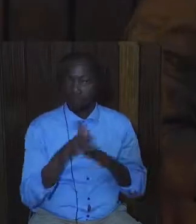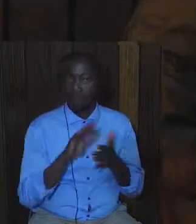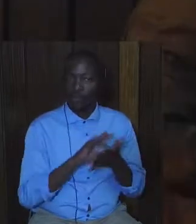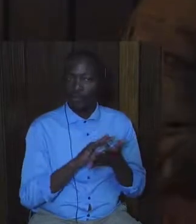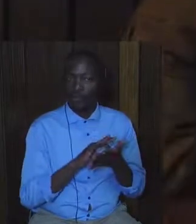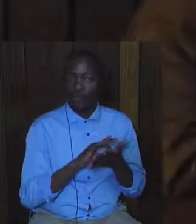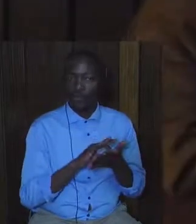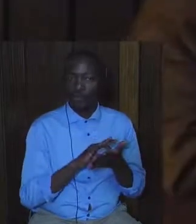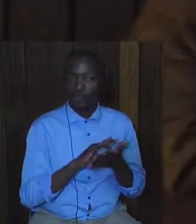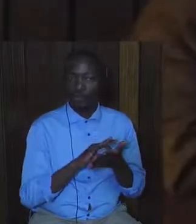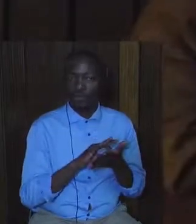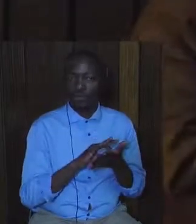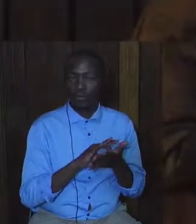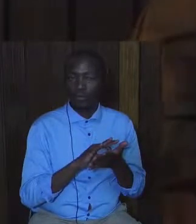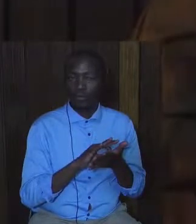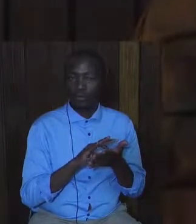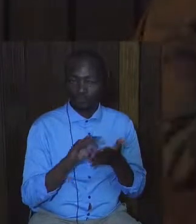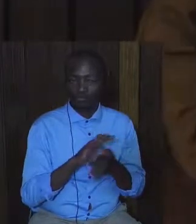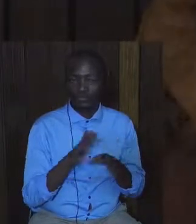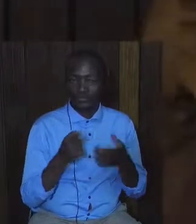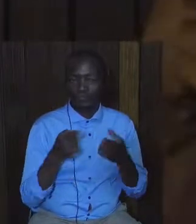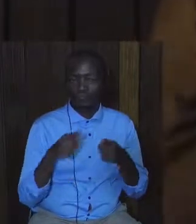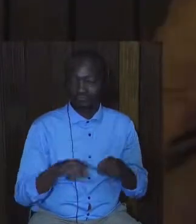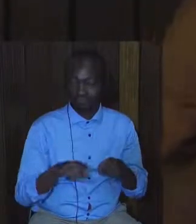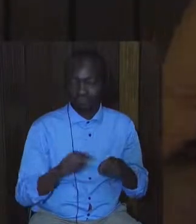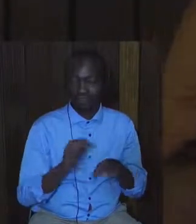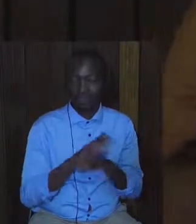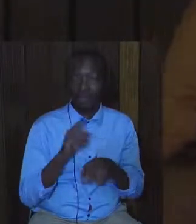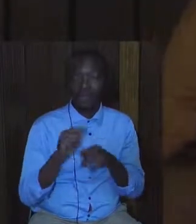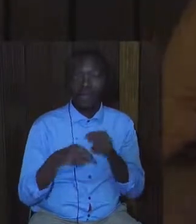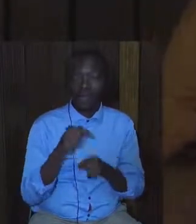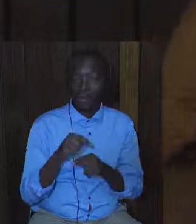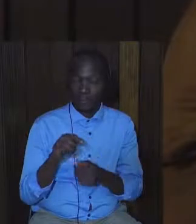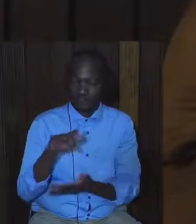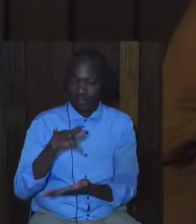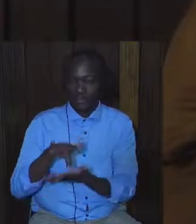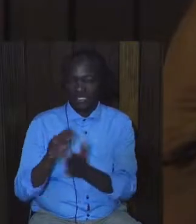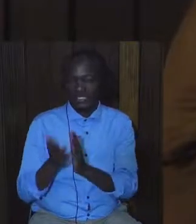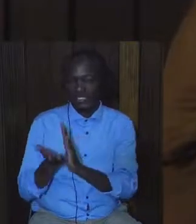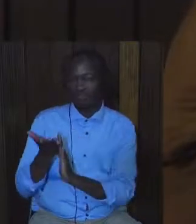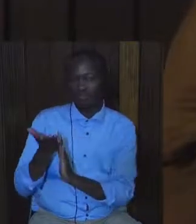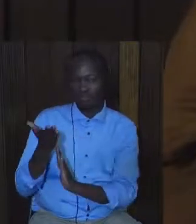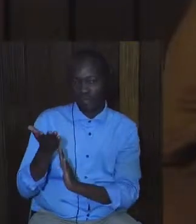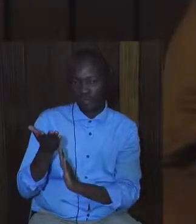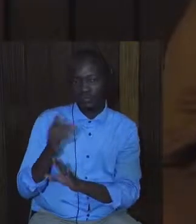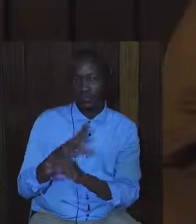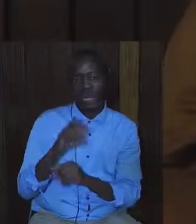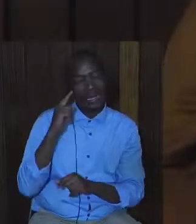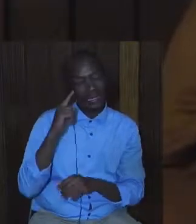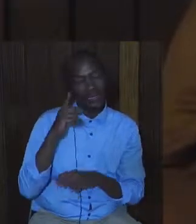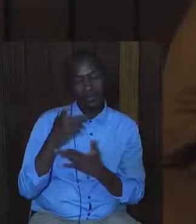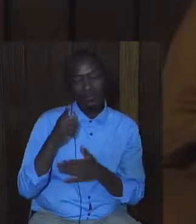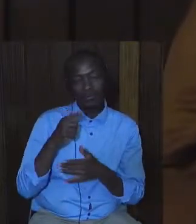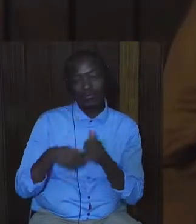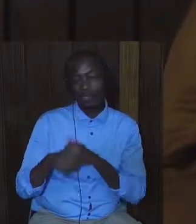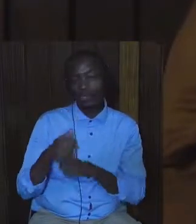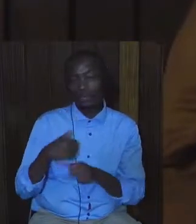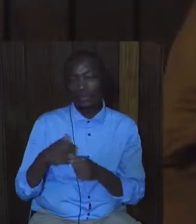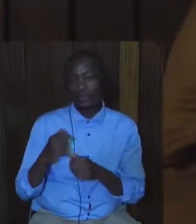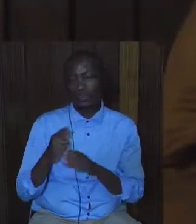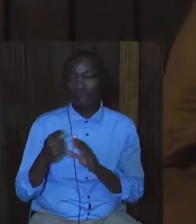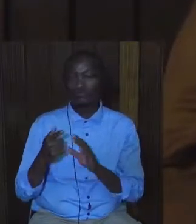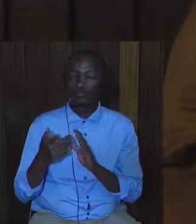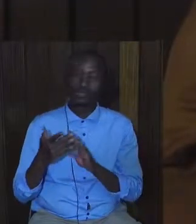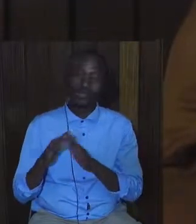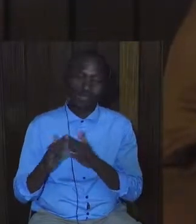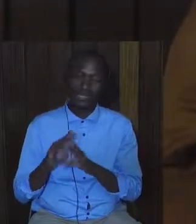contractual provision. In terms of the station improvements, Chair, we can come back to the committee. I don't have